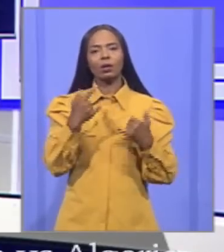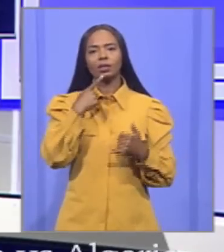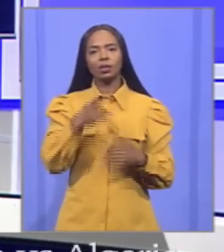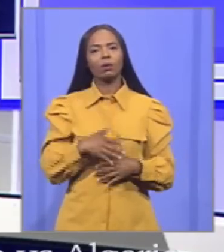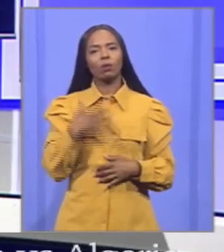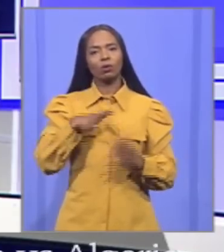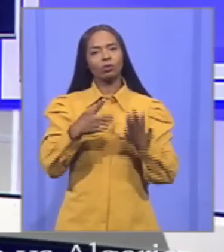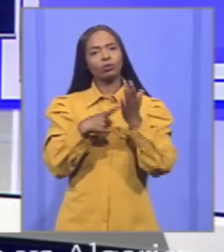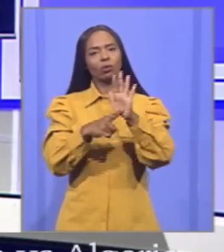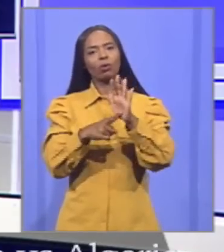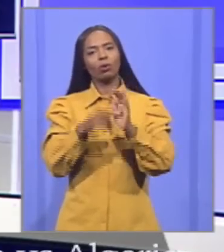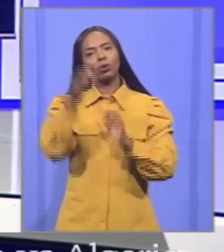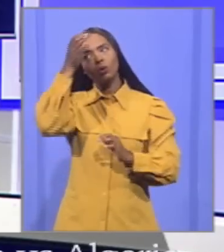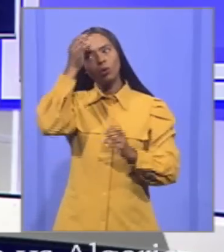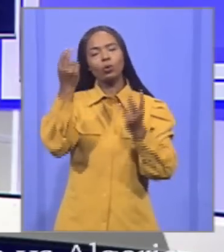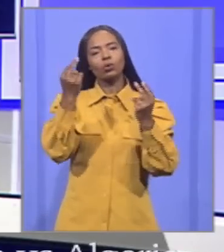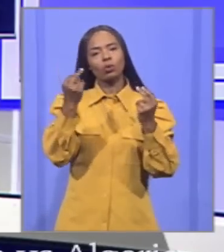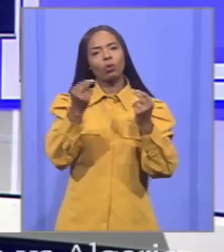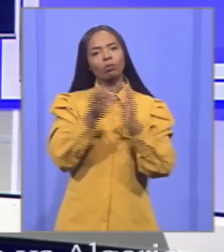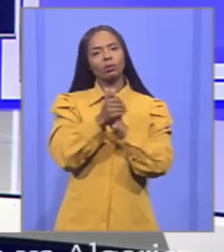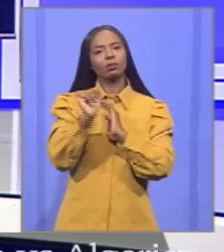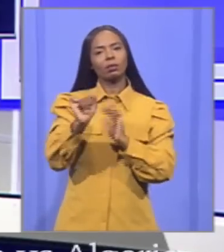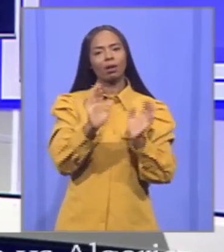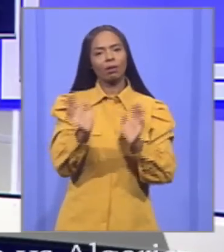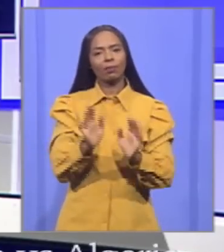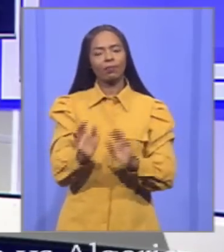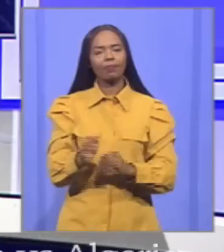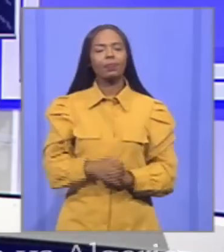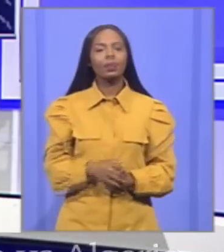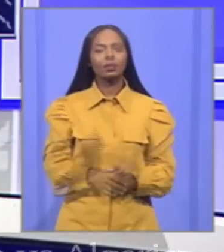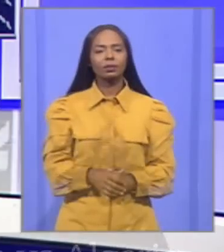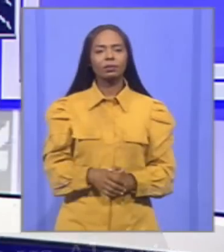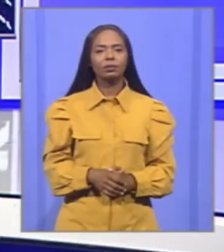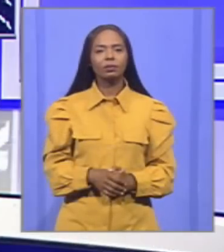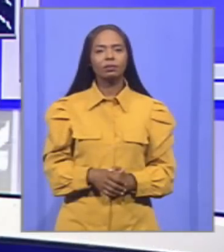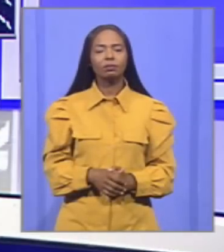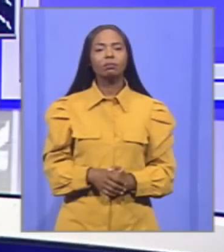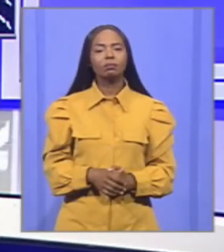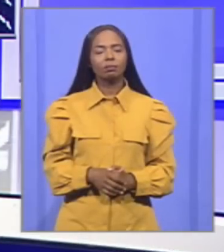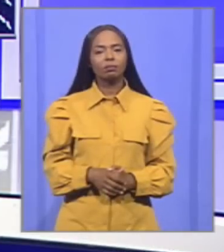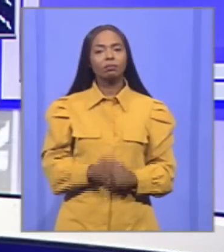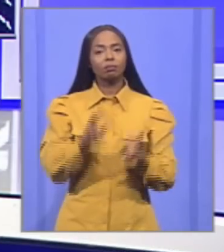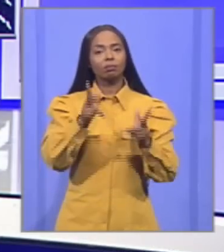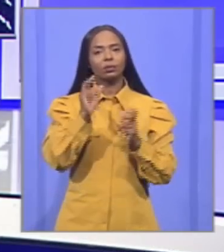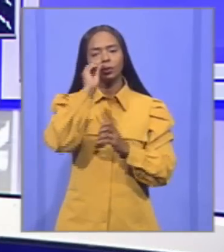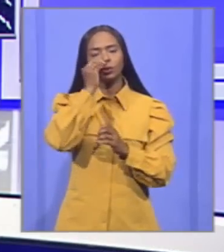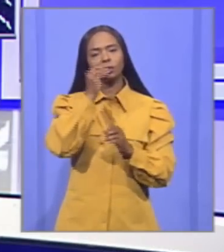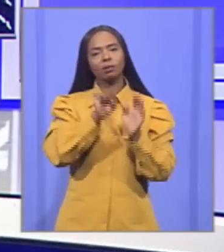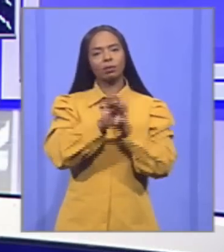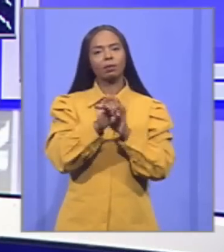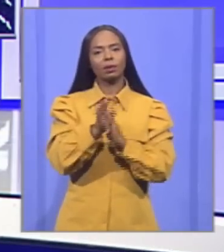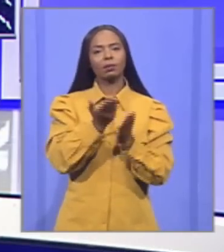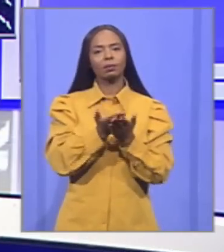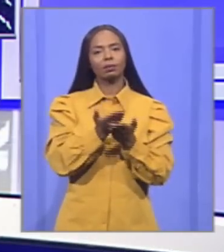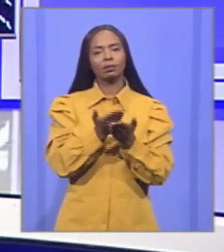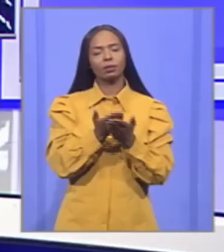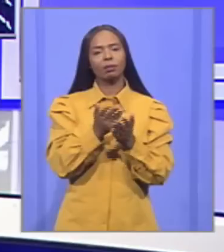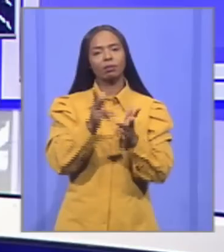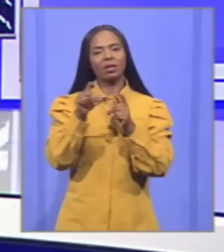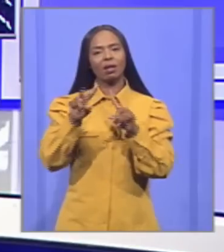go mokatisi yo montšhwa le go bontsha gore ba tshwanetse go akarediwa mo setlhopheng. Mogaiso o gopola gore kgaso eno ya dikgang ka e fitlhela